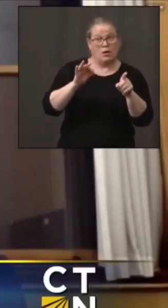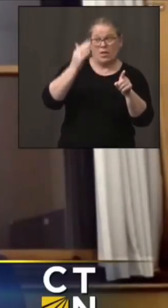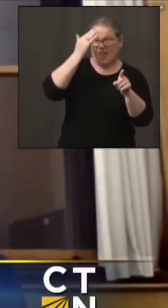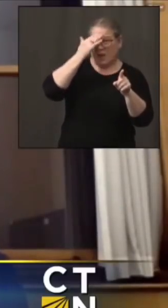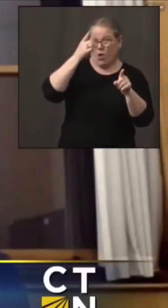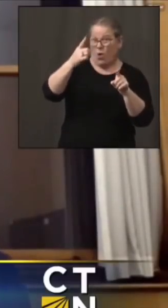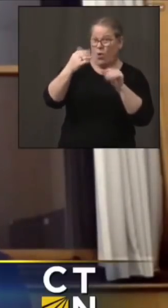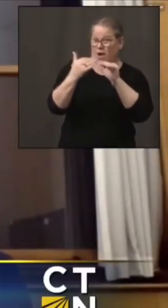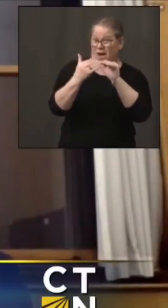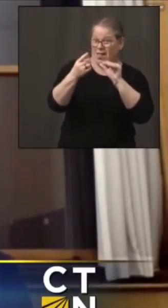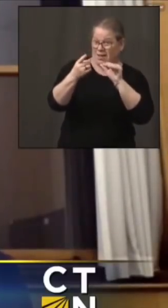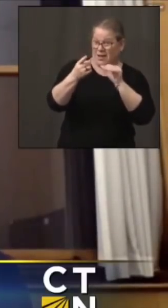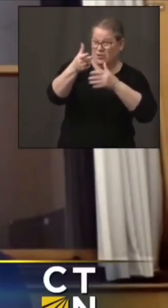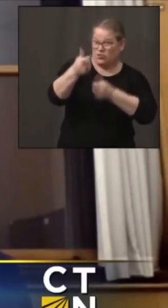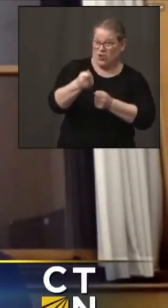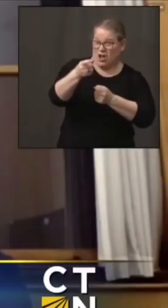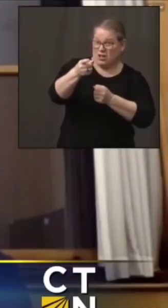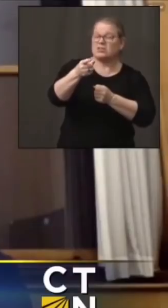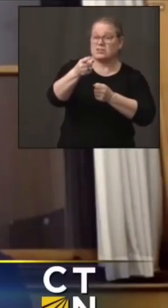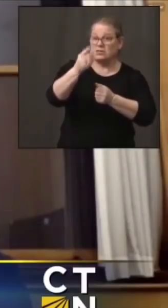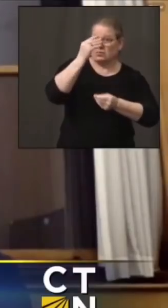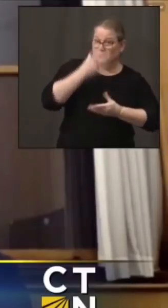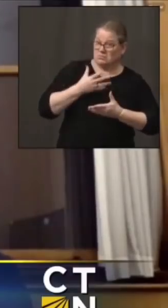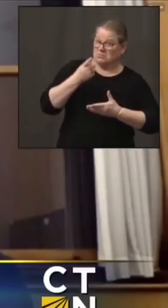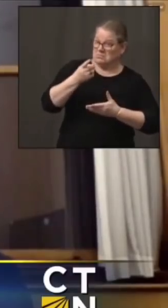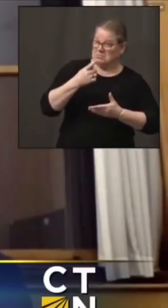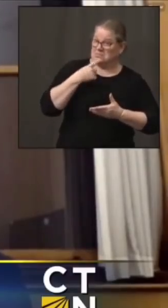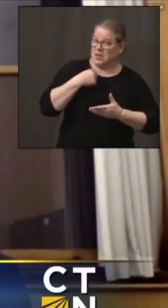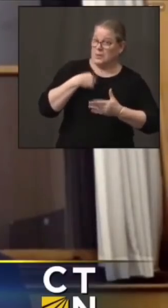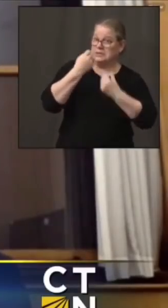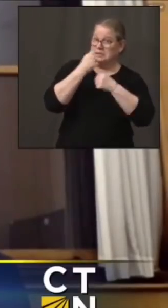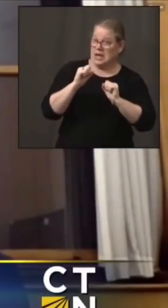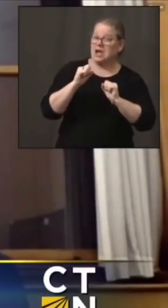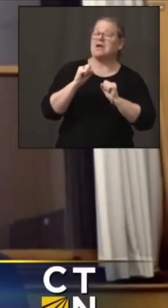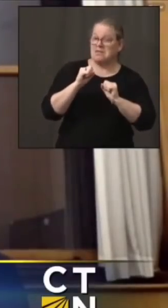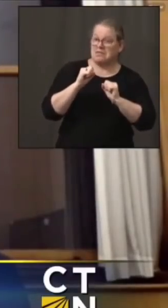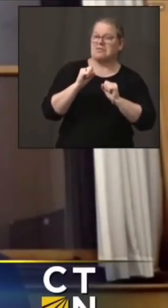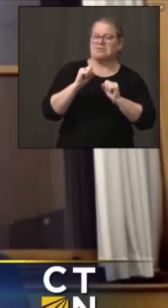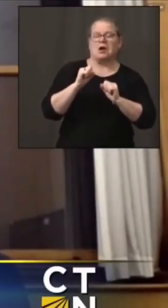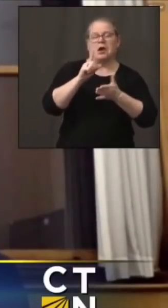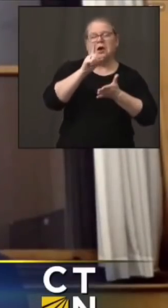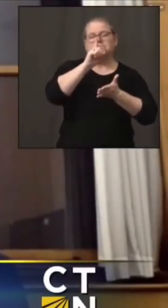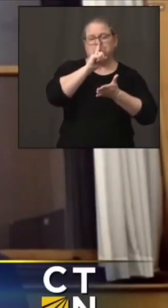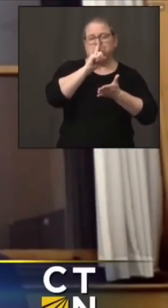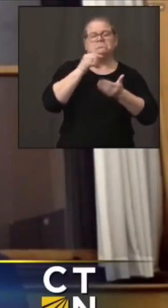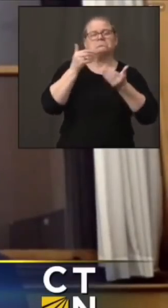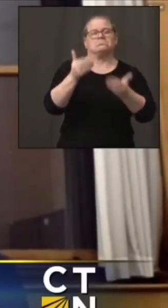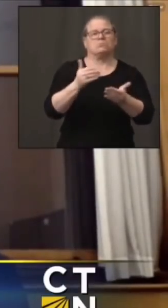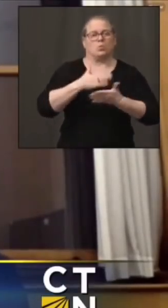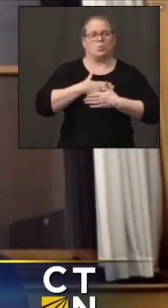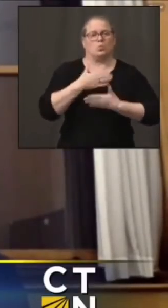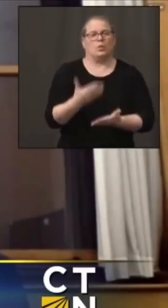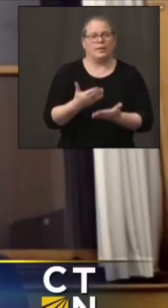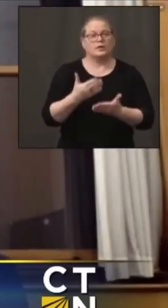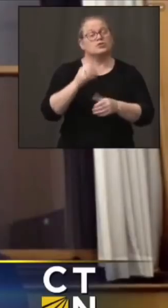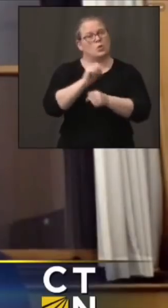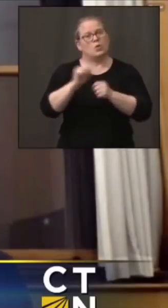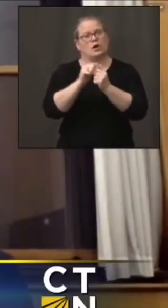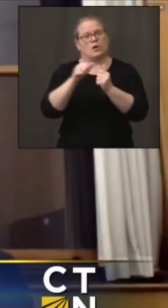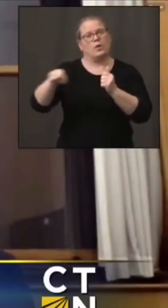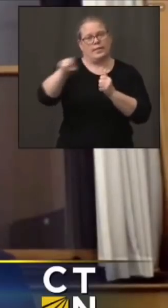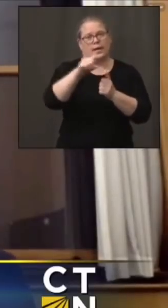they trust. And so we're really, working with all the stakeholders, in the community to increase the outreach